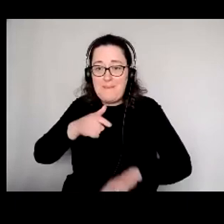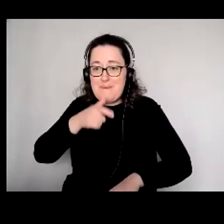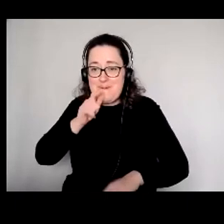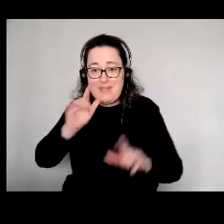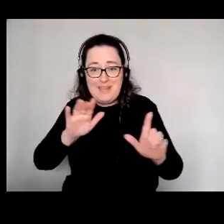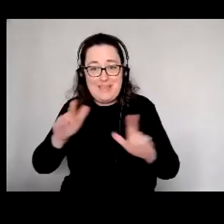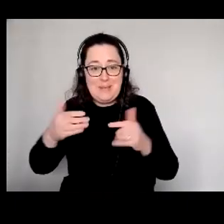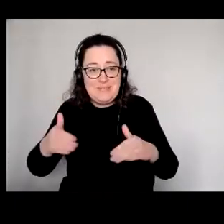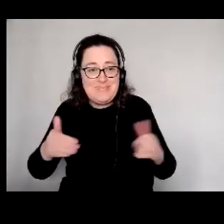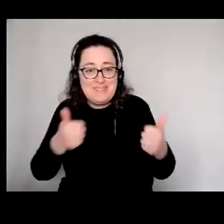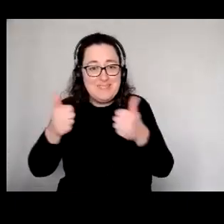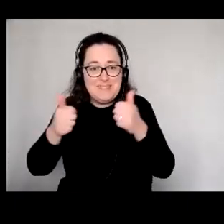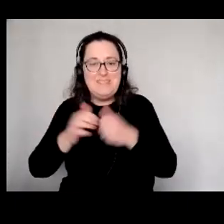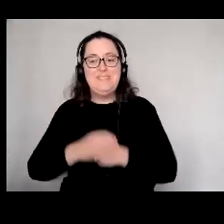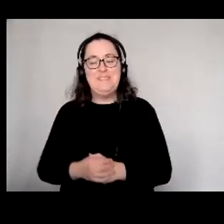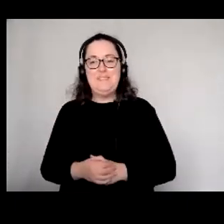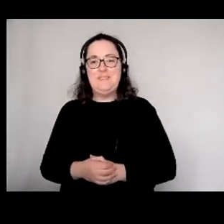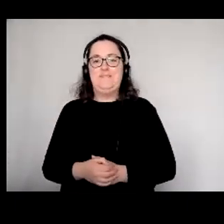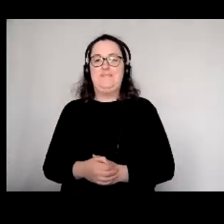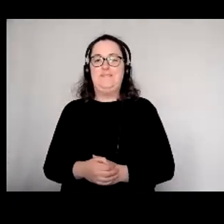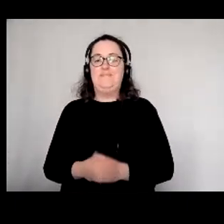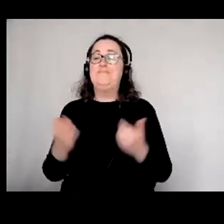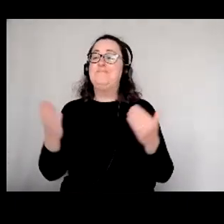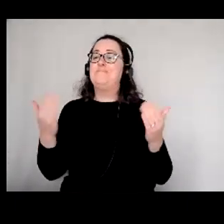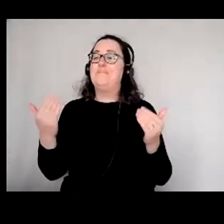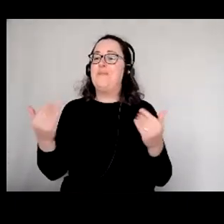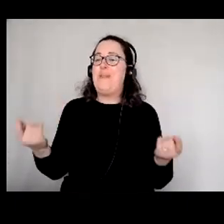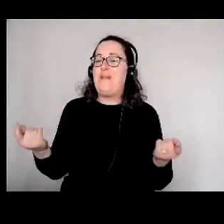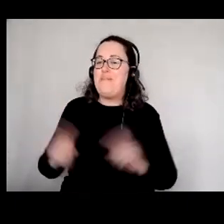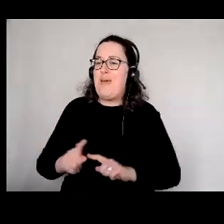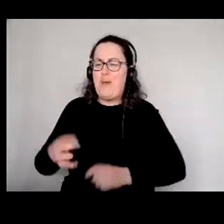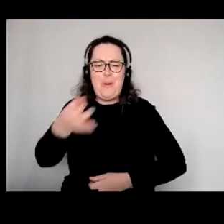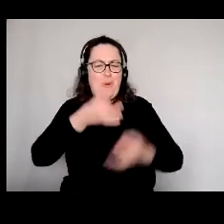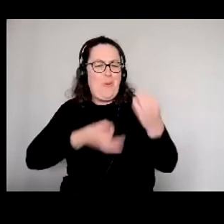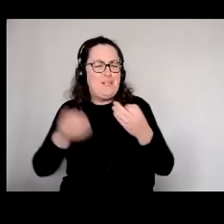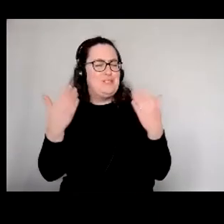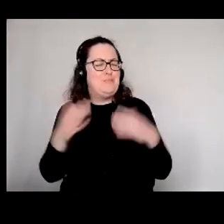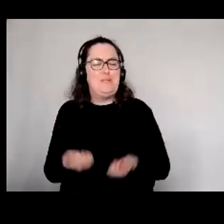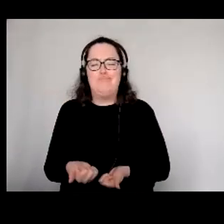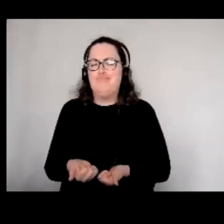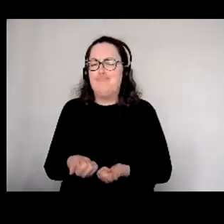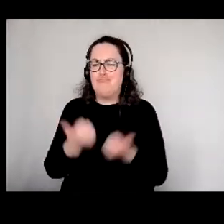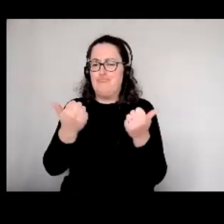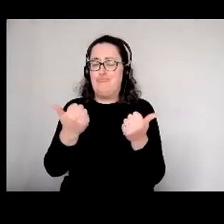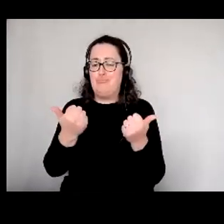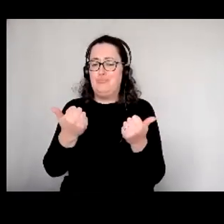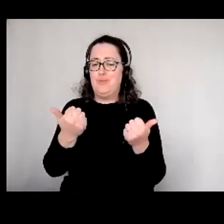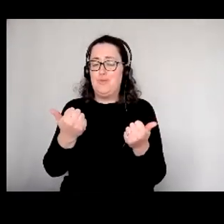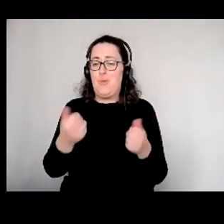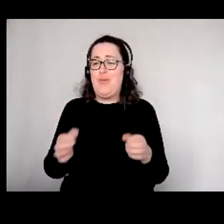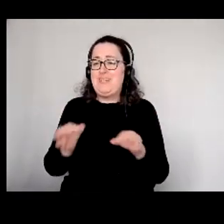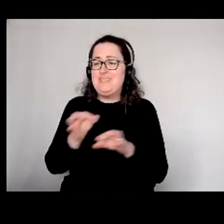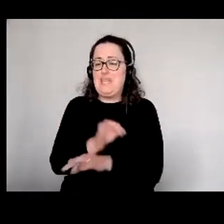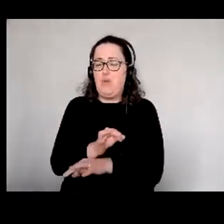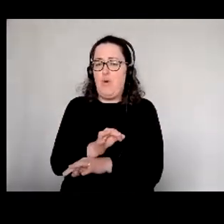Well, welcome back. We've had some great questions, actually. So I think rather than give some great